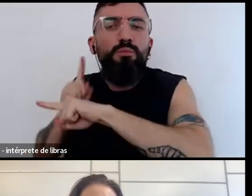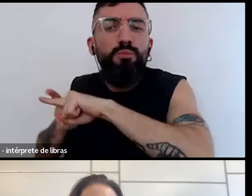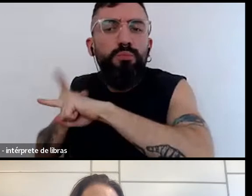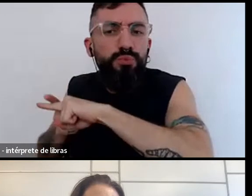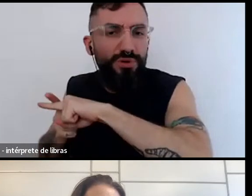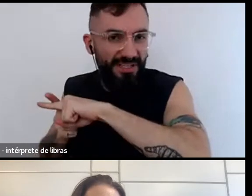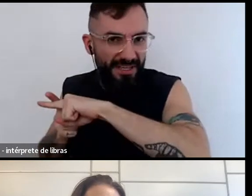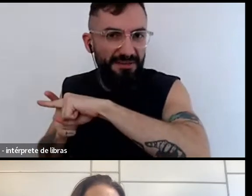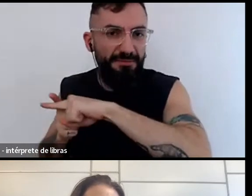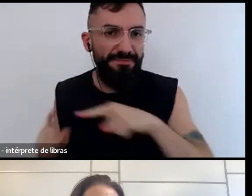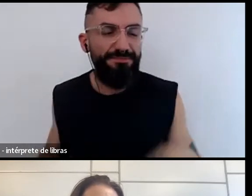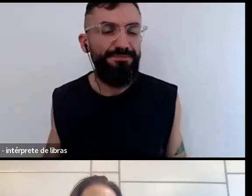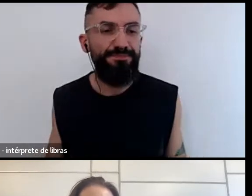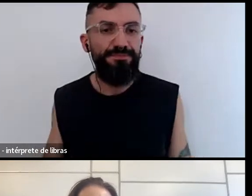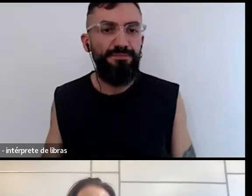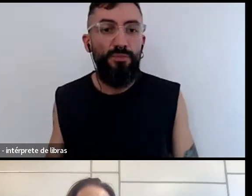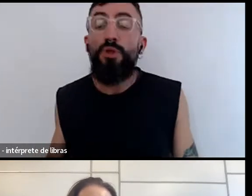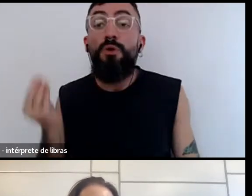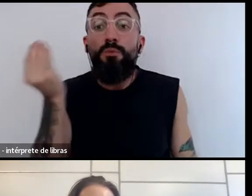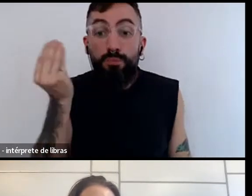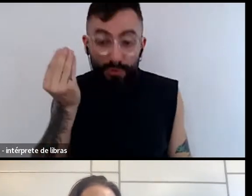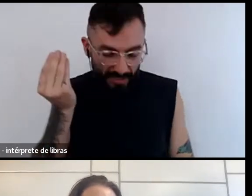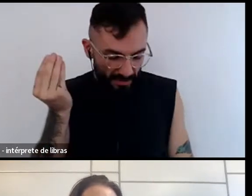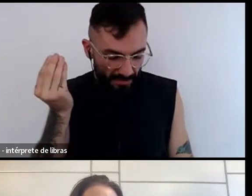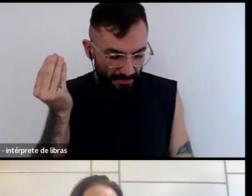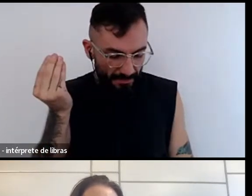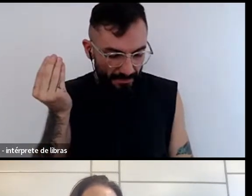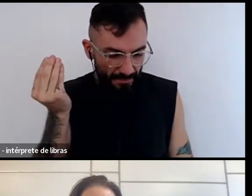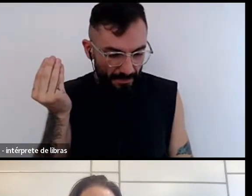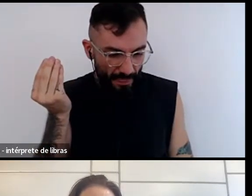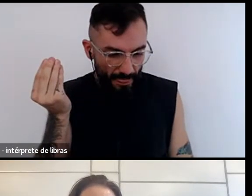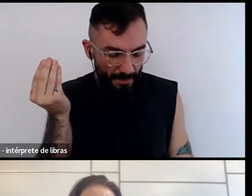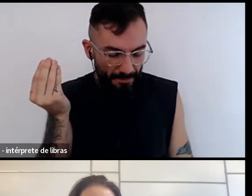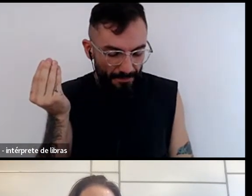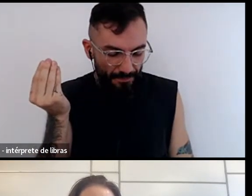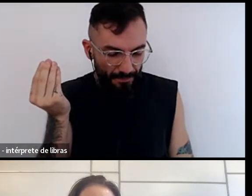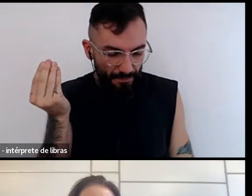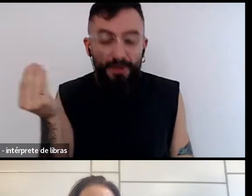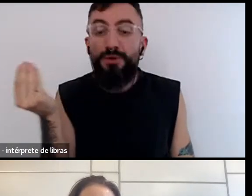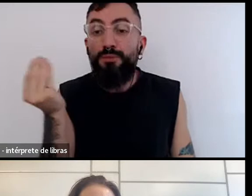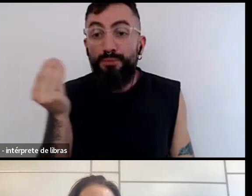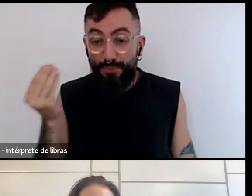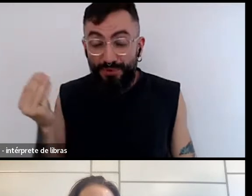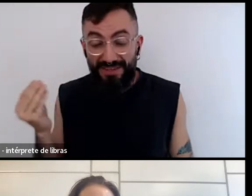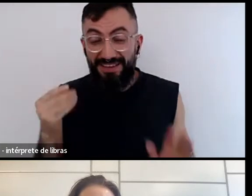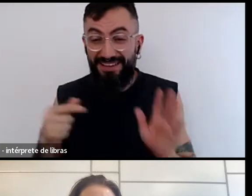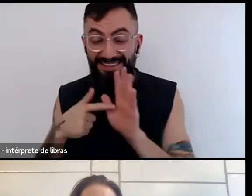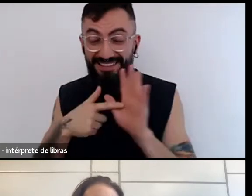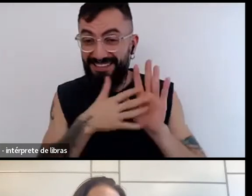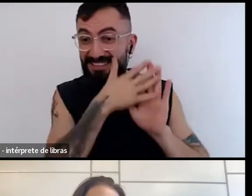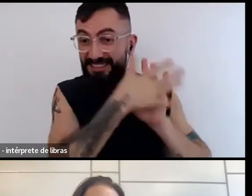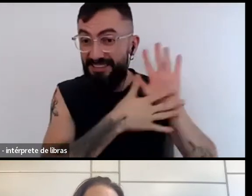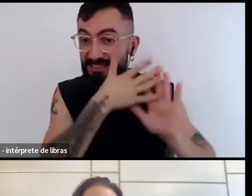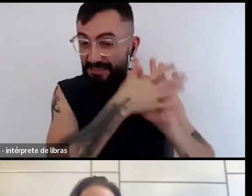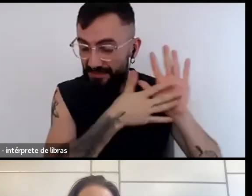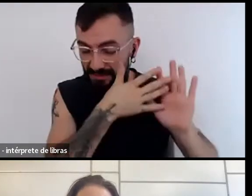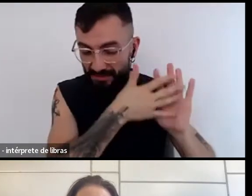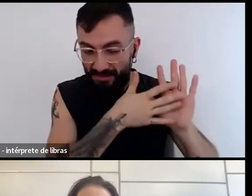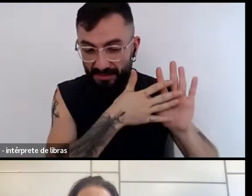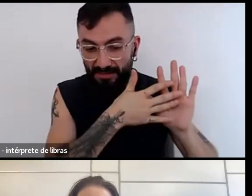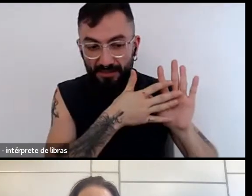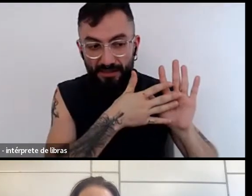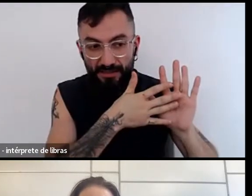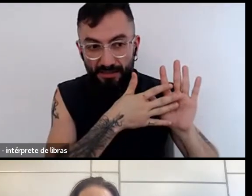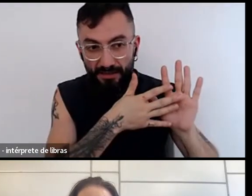one. Because as sign languages are not